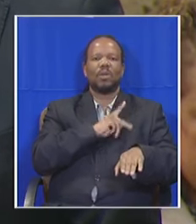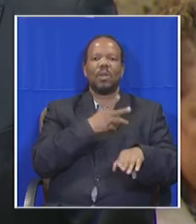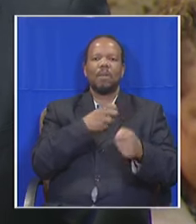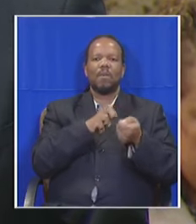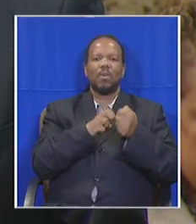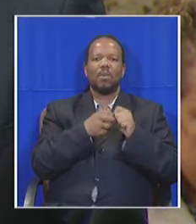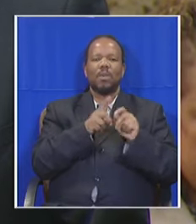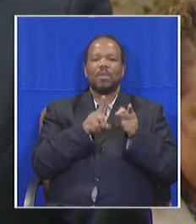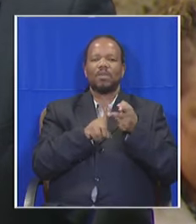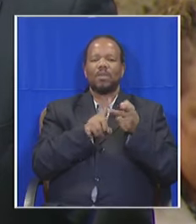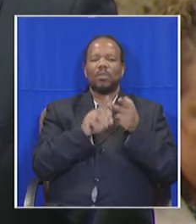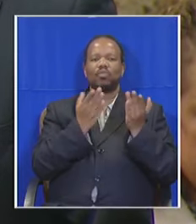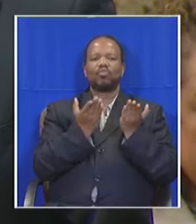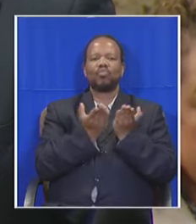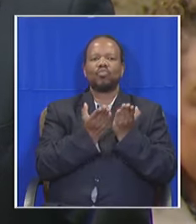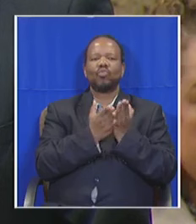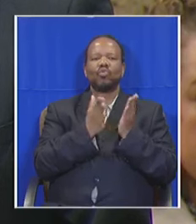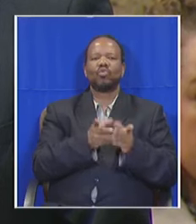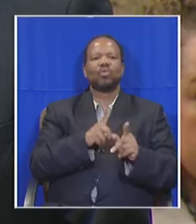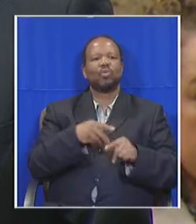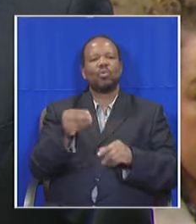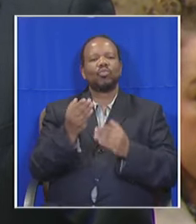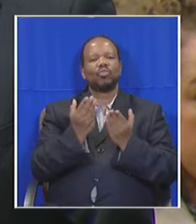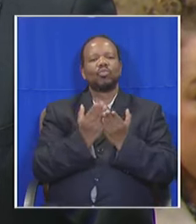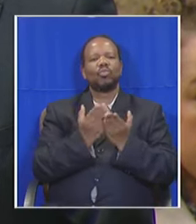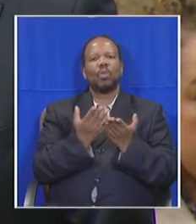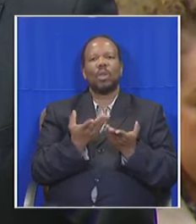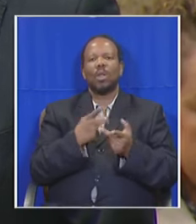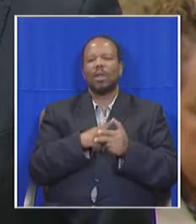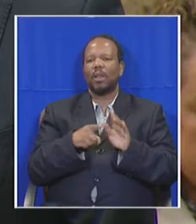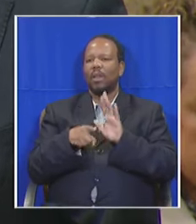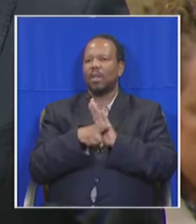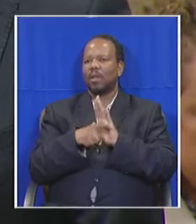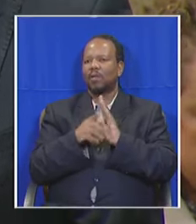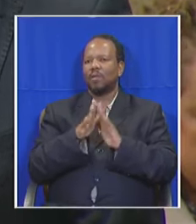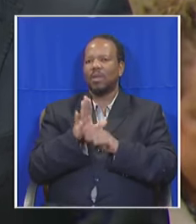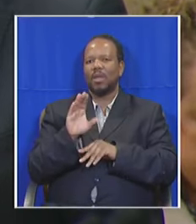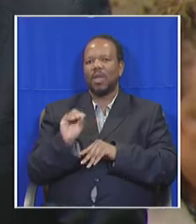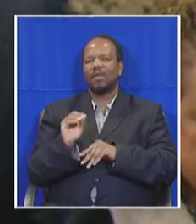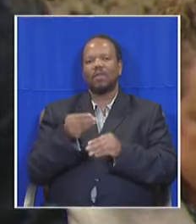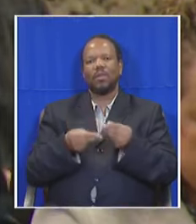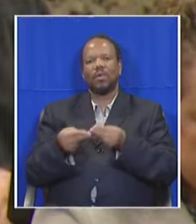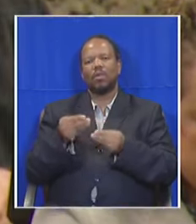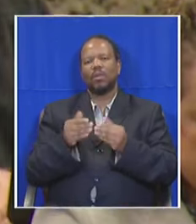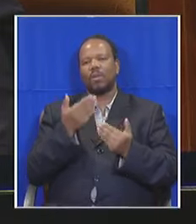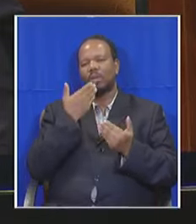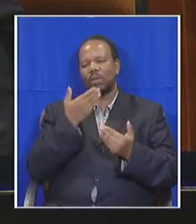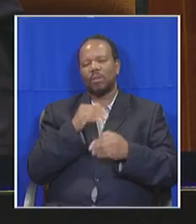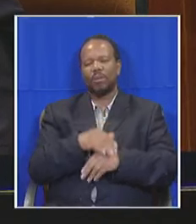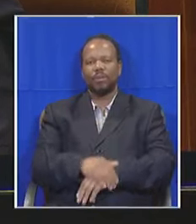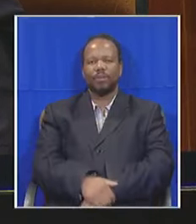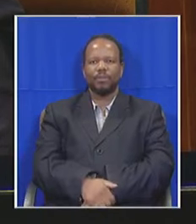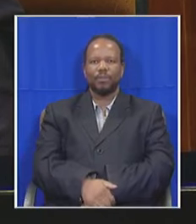school children, stranded, and the negative impact that this has on the economy. Togoza Akulu Sla.